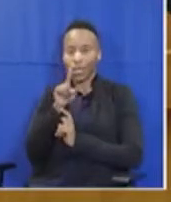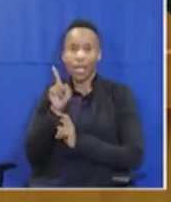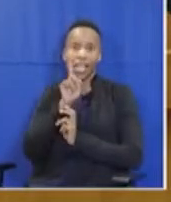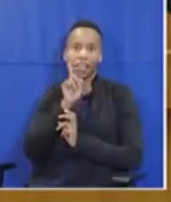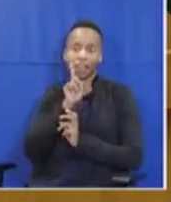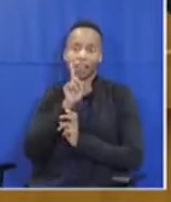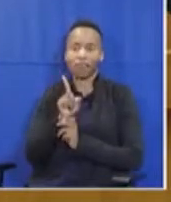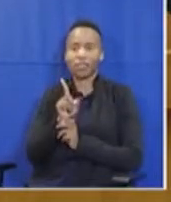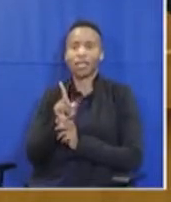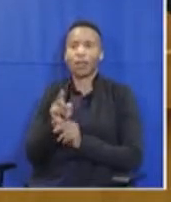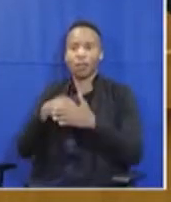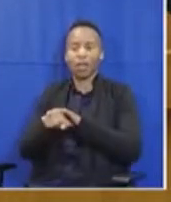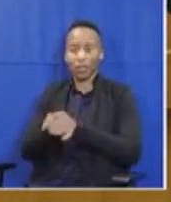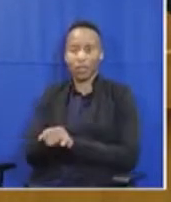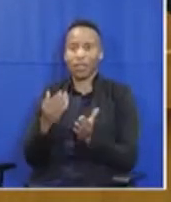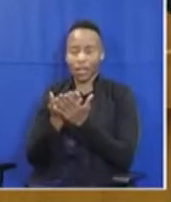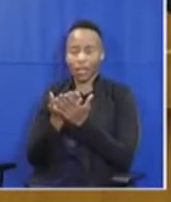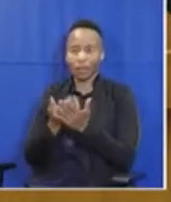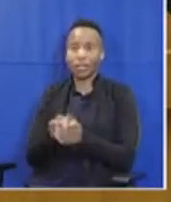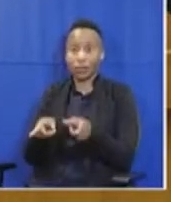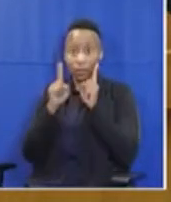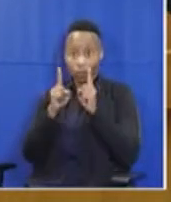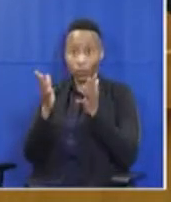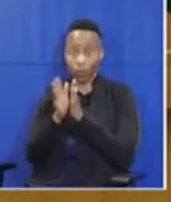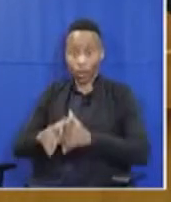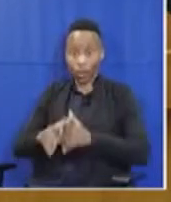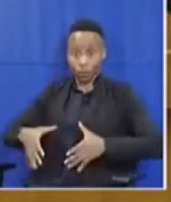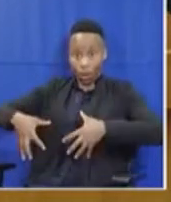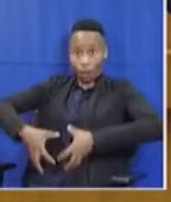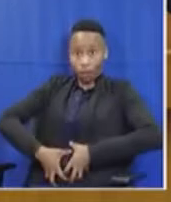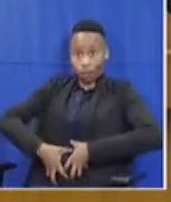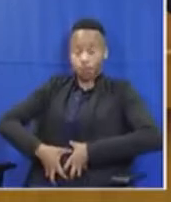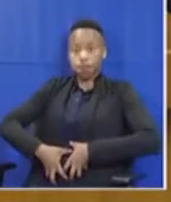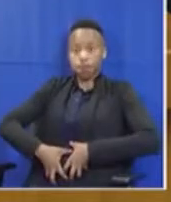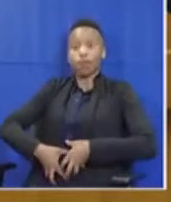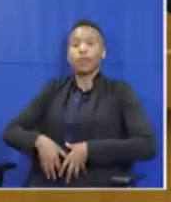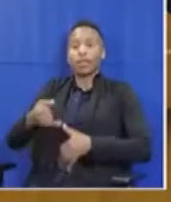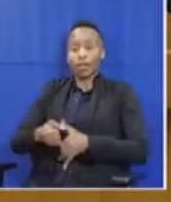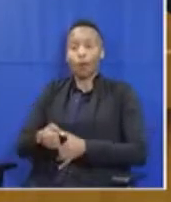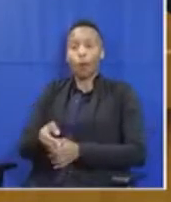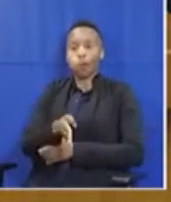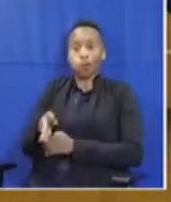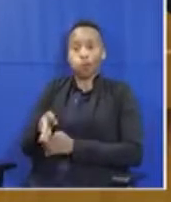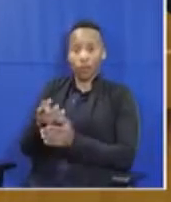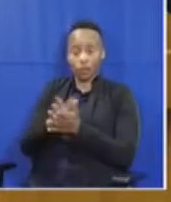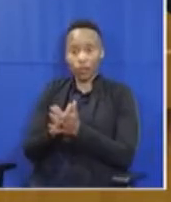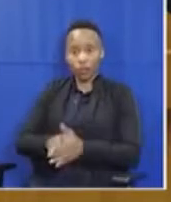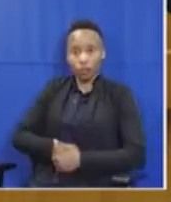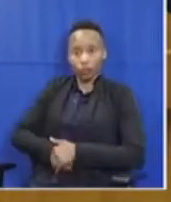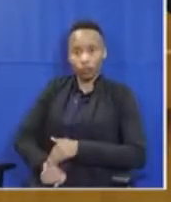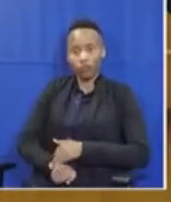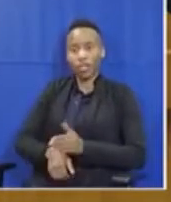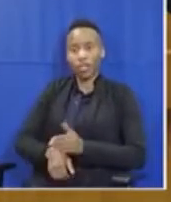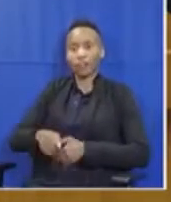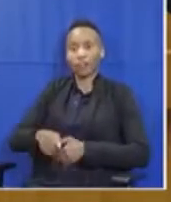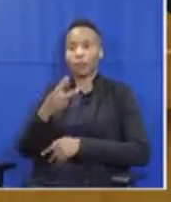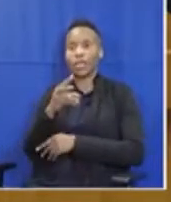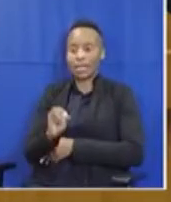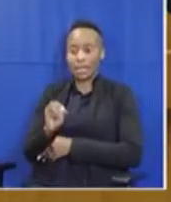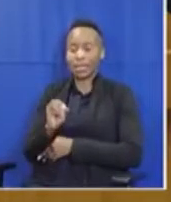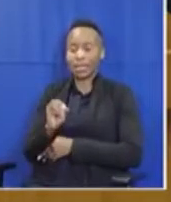risk of injury to the fetus, and provision already exists in the termination of a fetus after the 20th week if